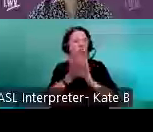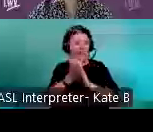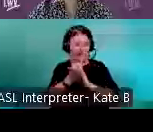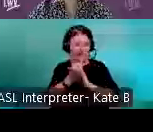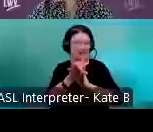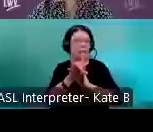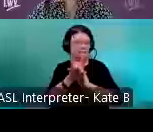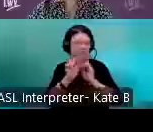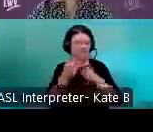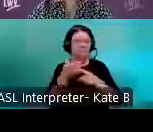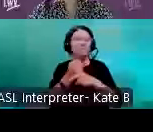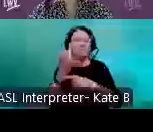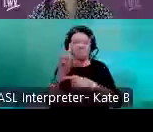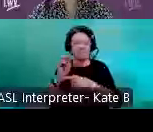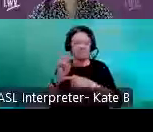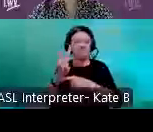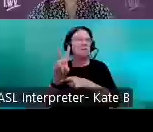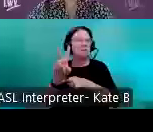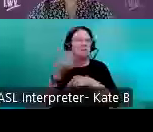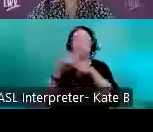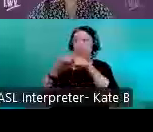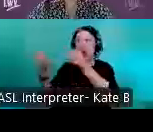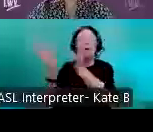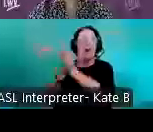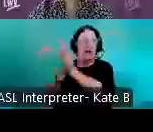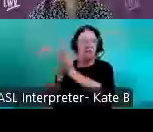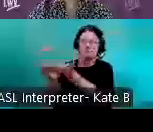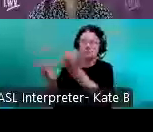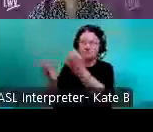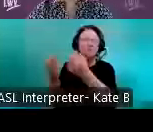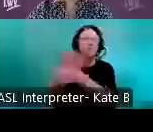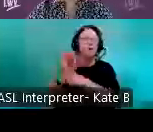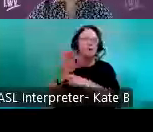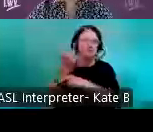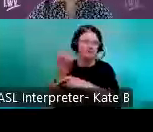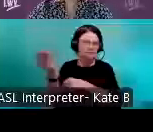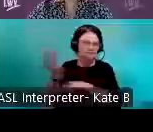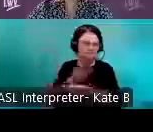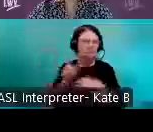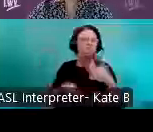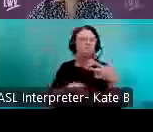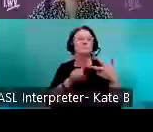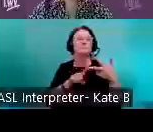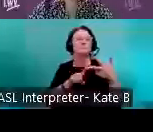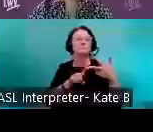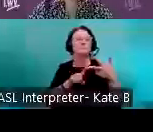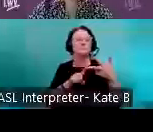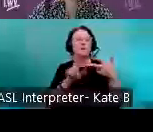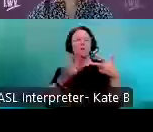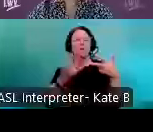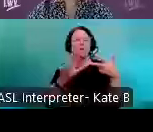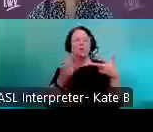from the Department of Motor Vehicles. There's a link to find out there. The League of Women Voters has